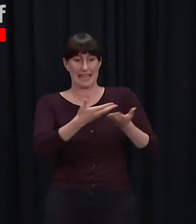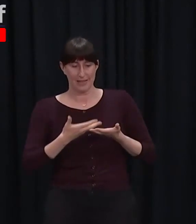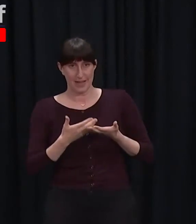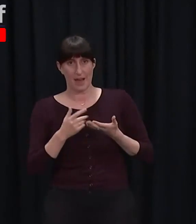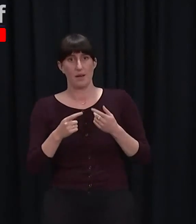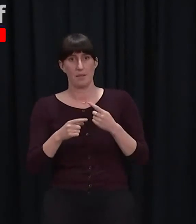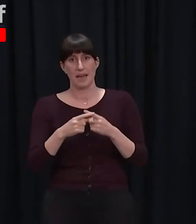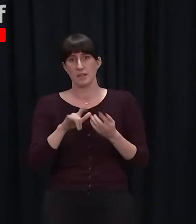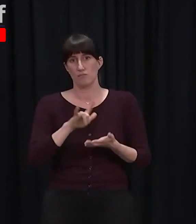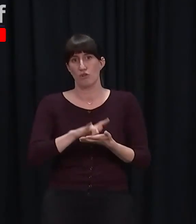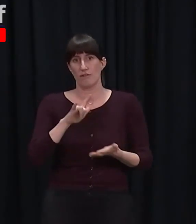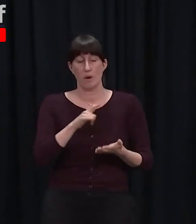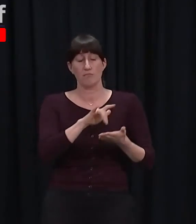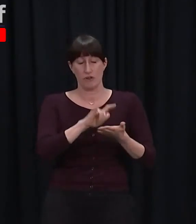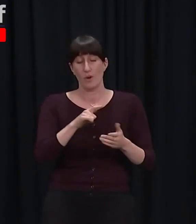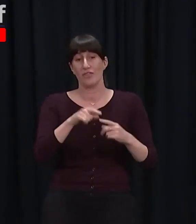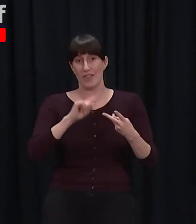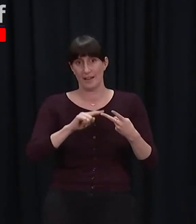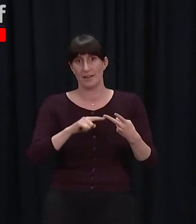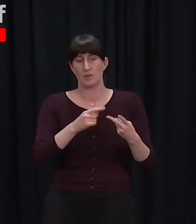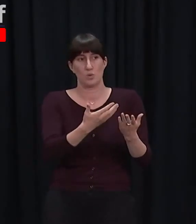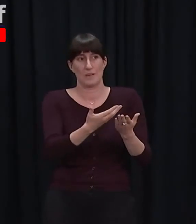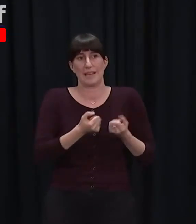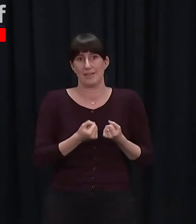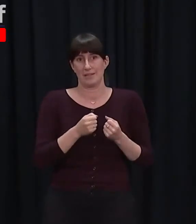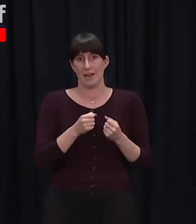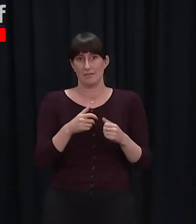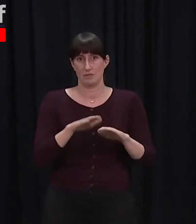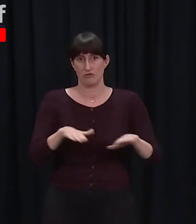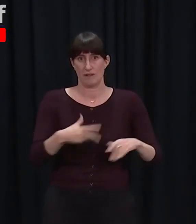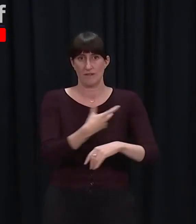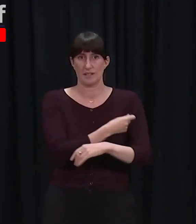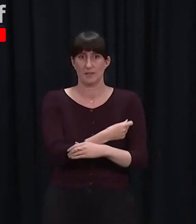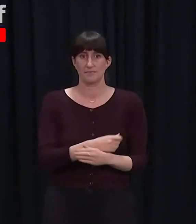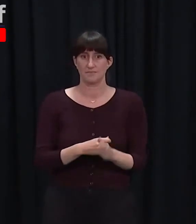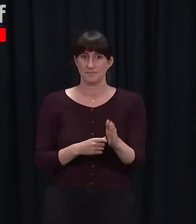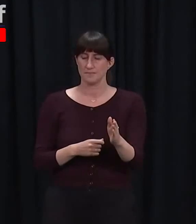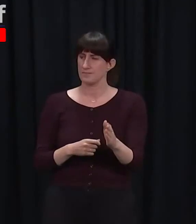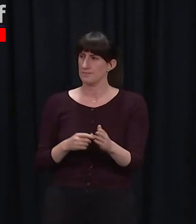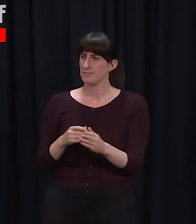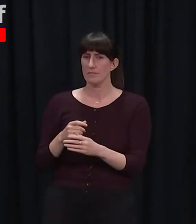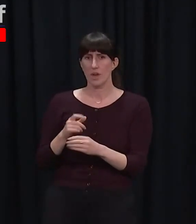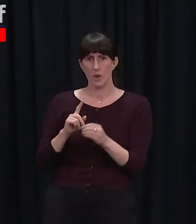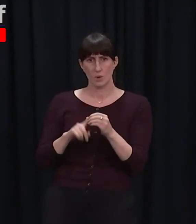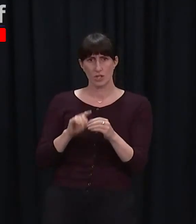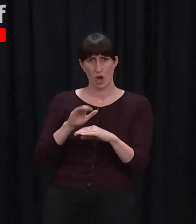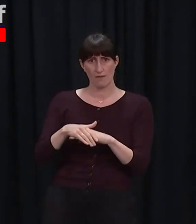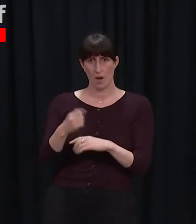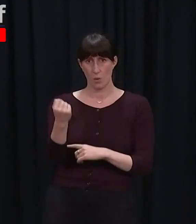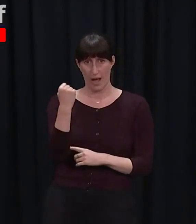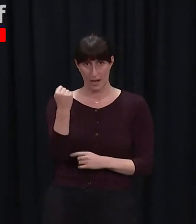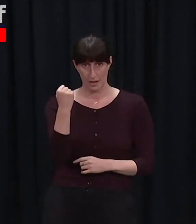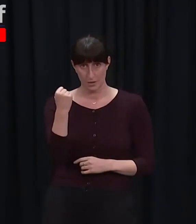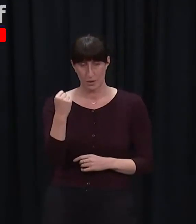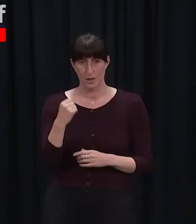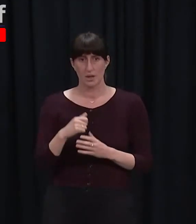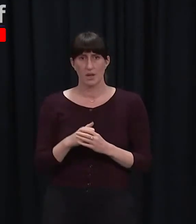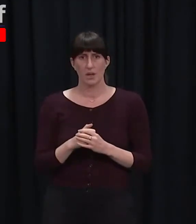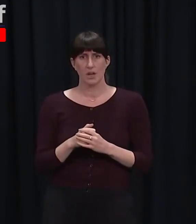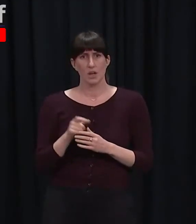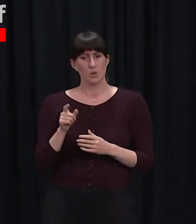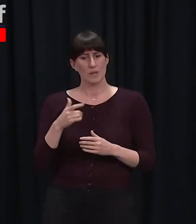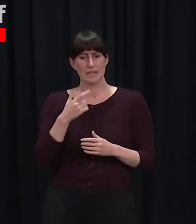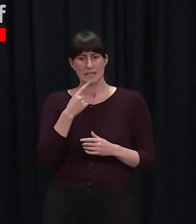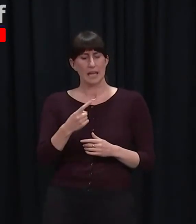on the Waikato, thank you. On the Waikato, I mean, you say you're not comfortable loosening restrictions while cases keep creeping up, but the cases are creeping